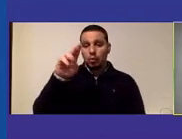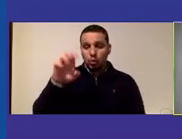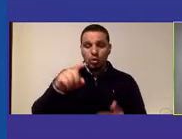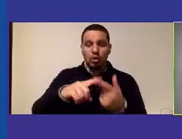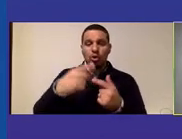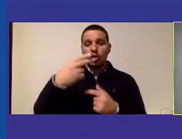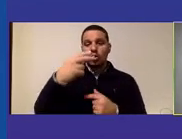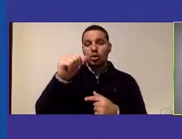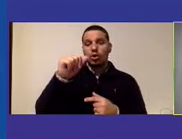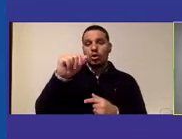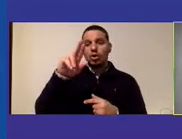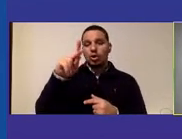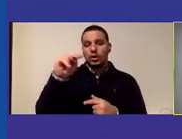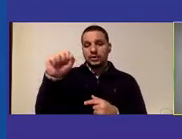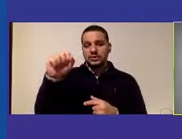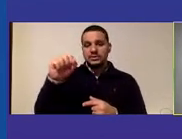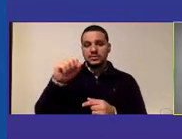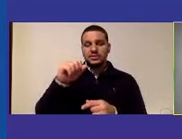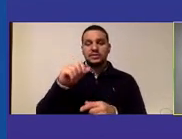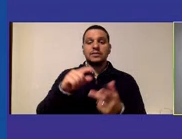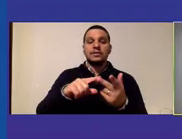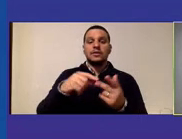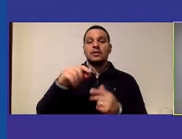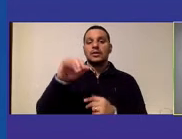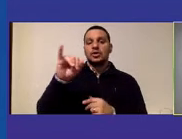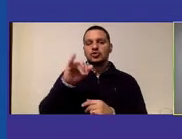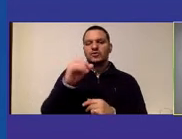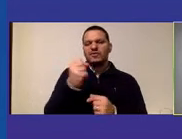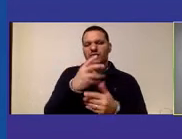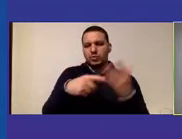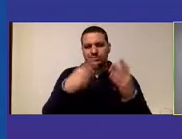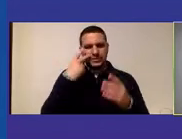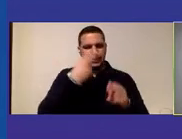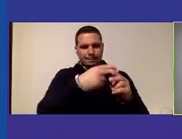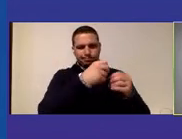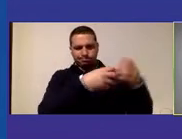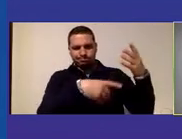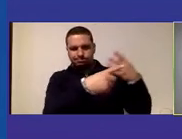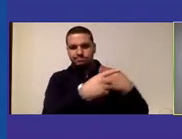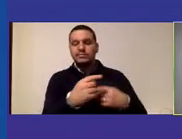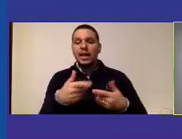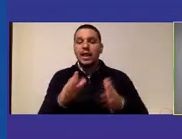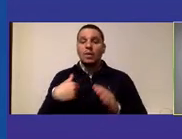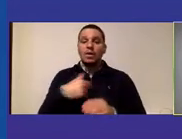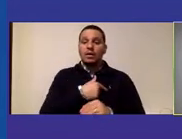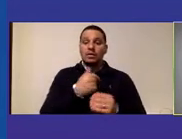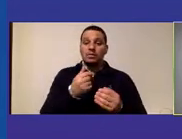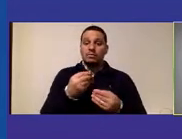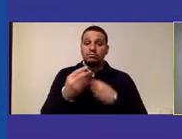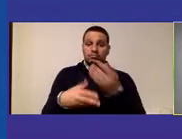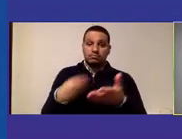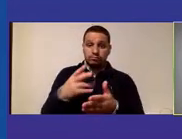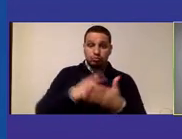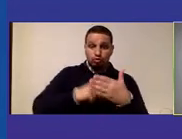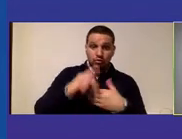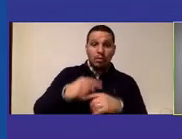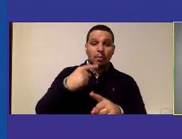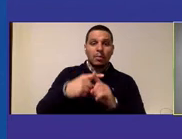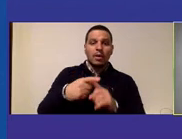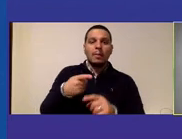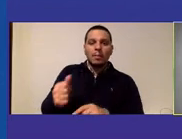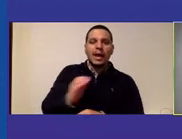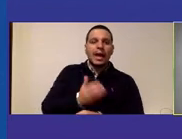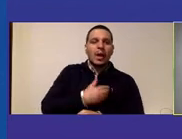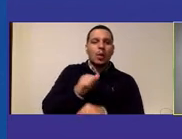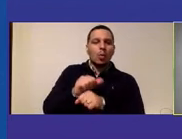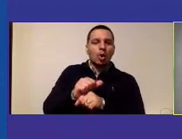Harkness Foundation for Dance, and the Sherman Foundation, just to name a few, for allowing us to not only offer these programs, but to pay our workers